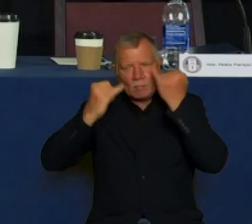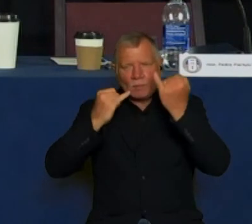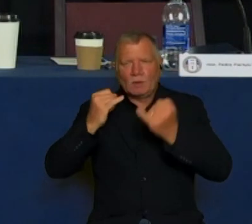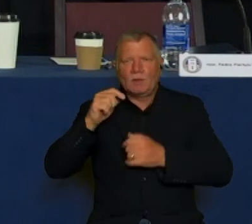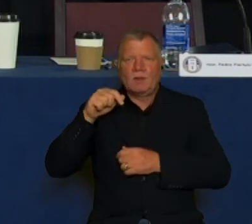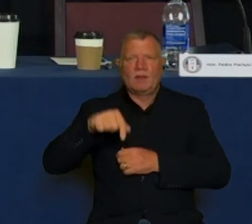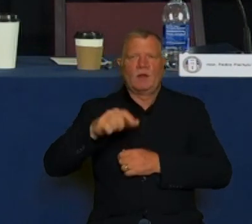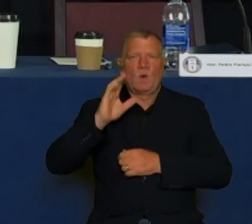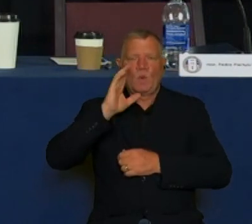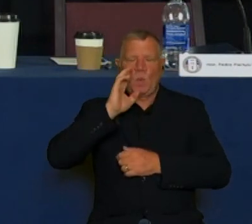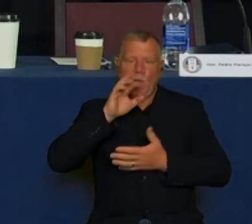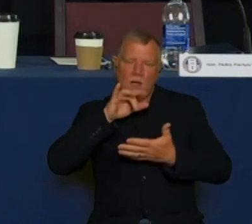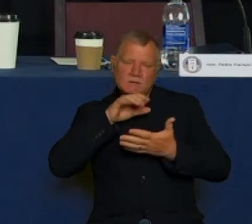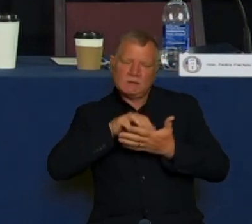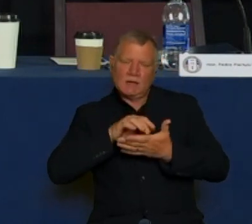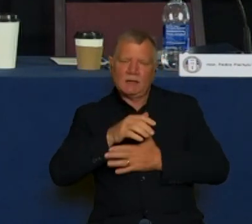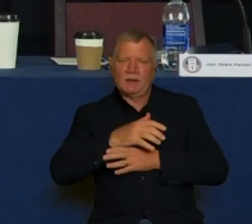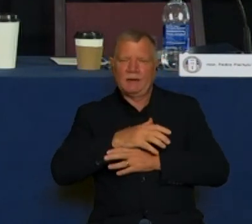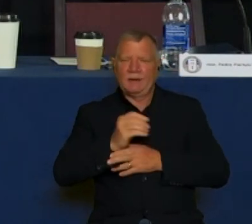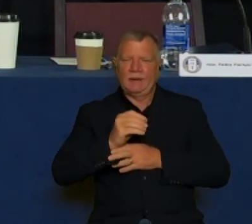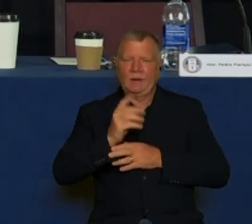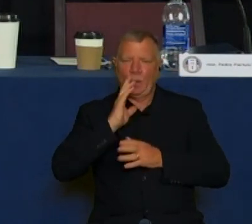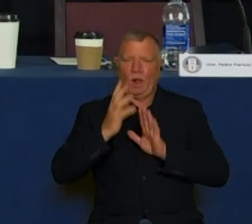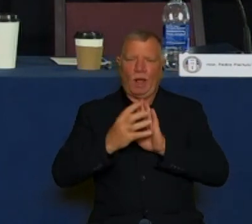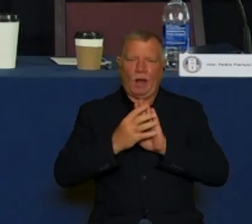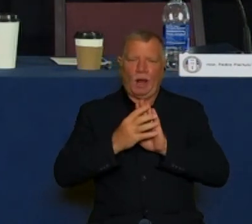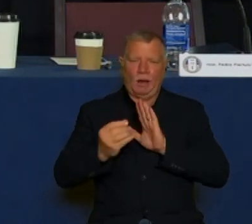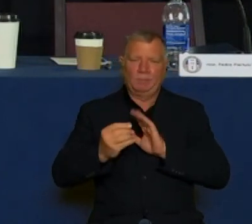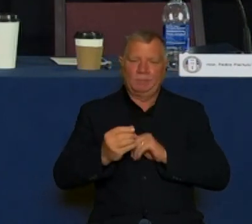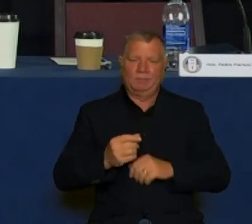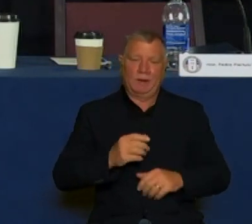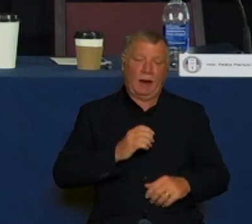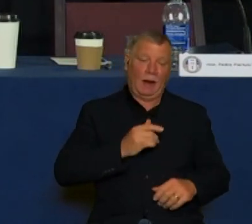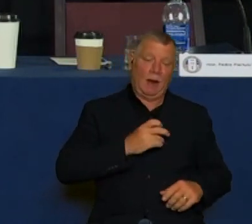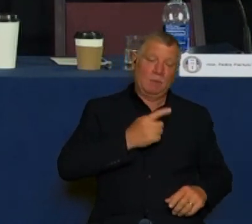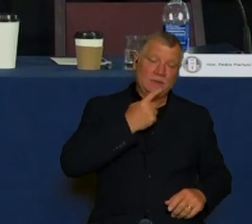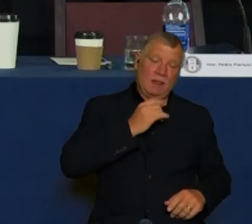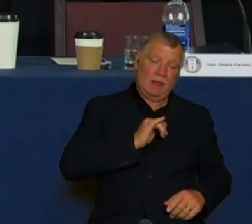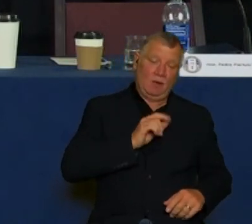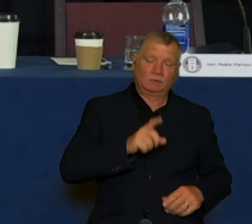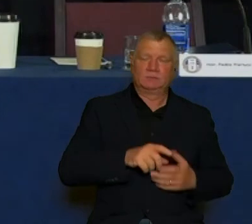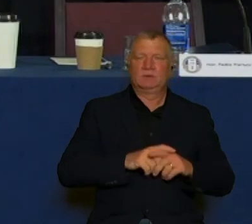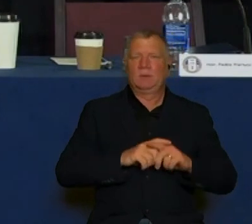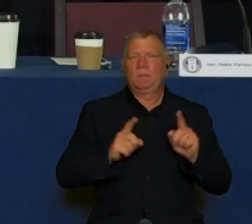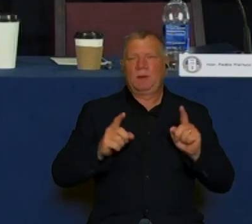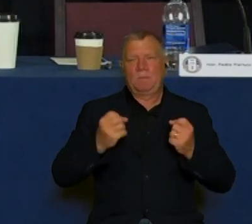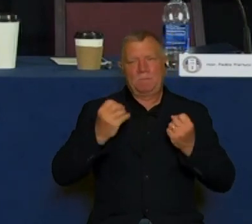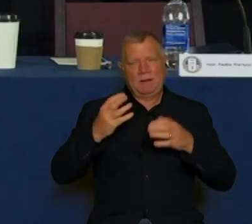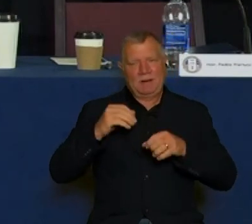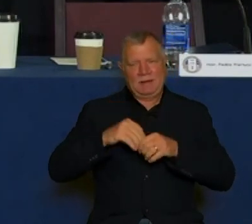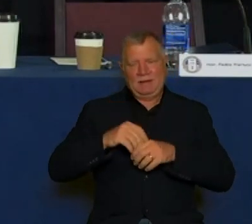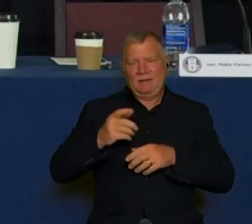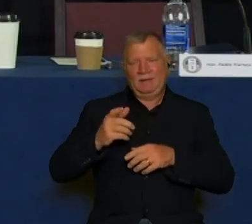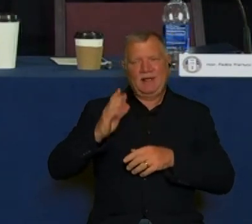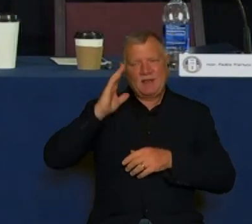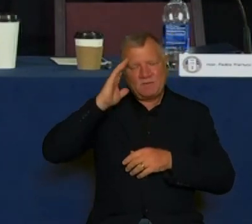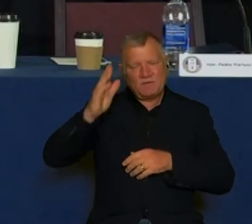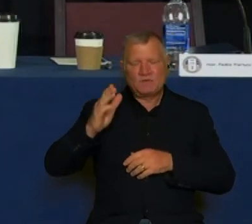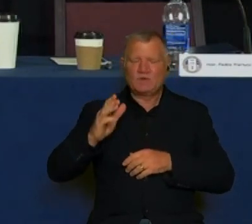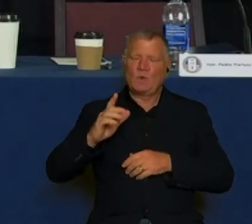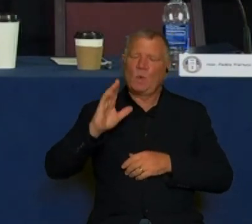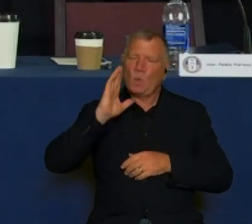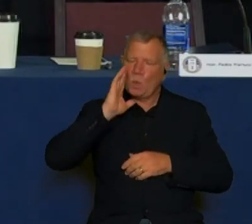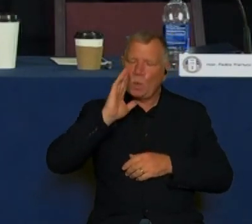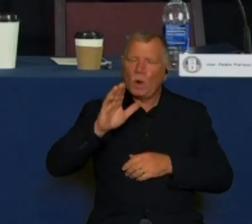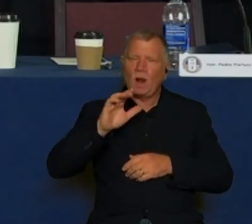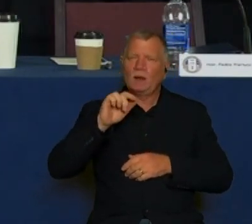to be studied and imitated. I guess Gabriel said this as well, many times in the future. It's